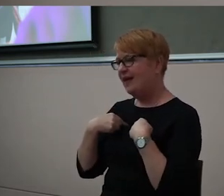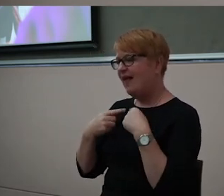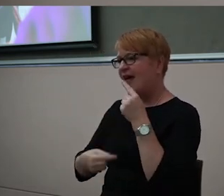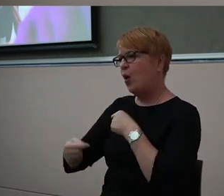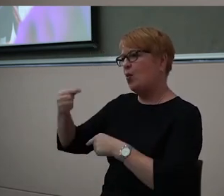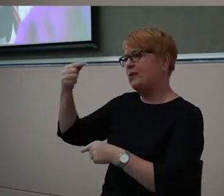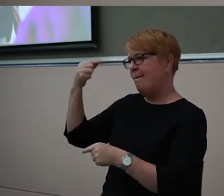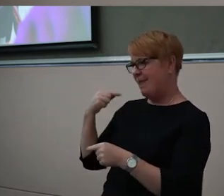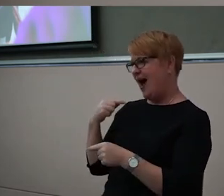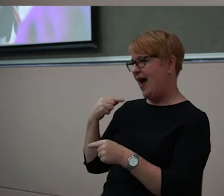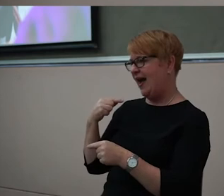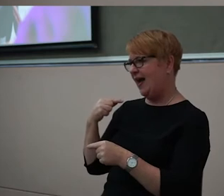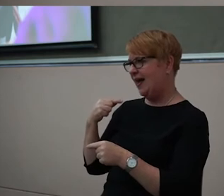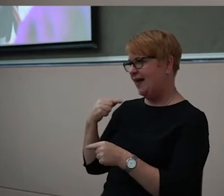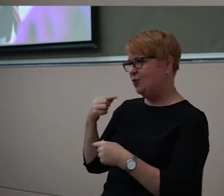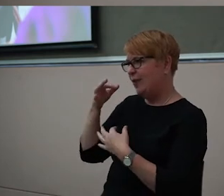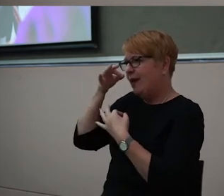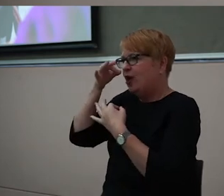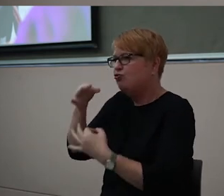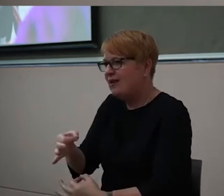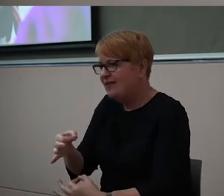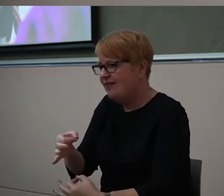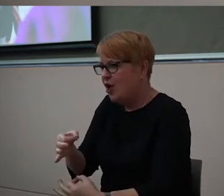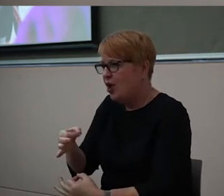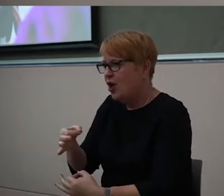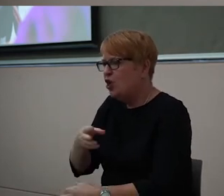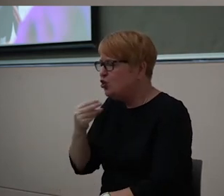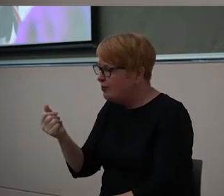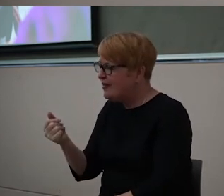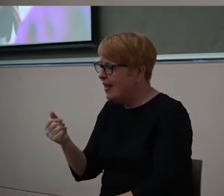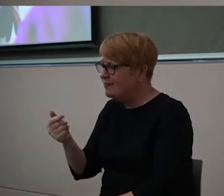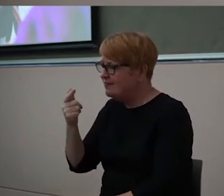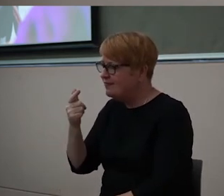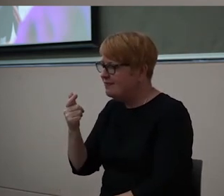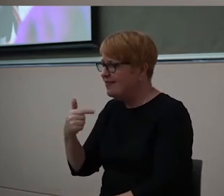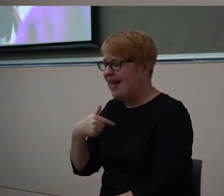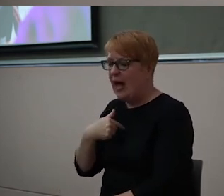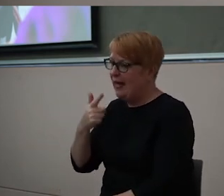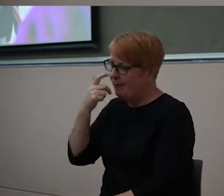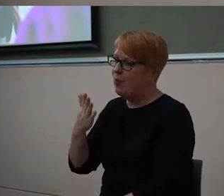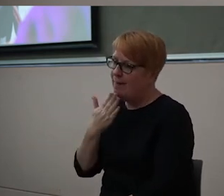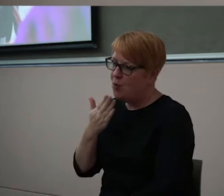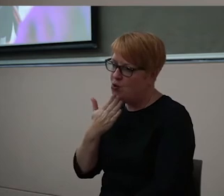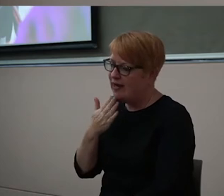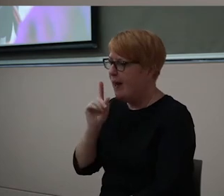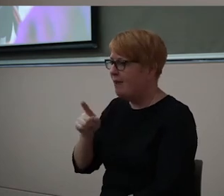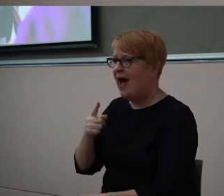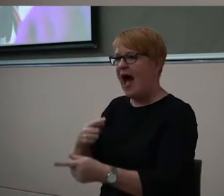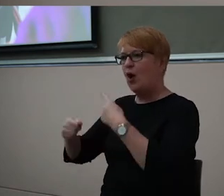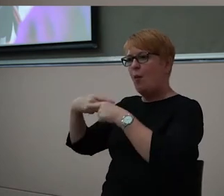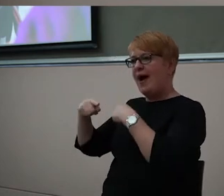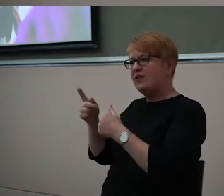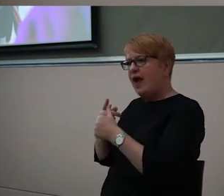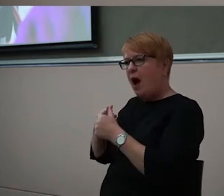with? Yeah, definitely. And also people who have decided, who've been so generous about coming on the journey with us in